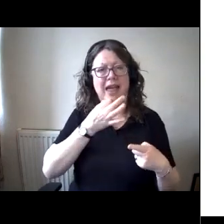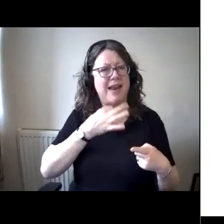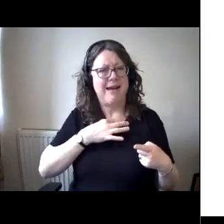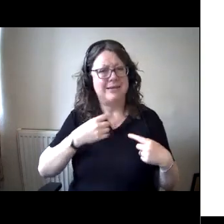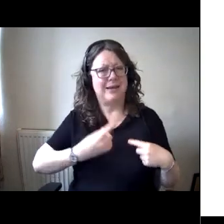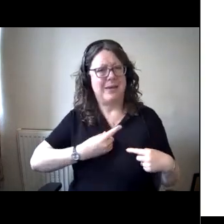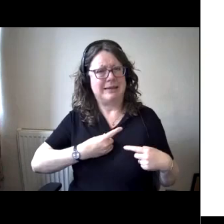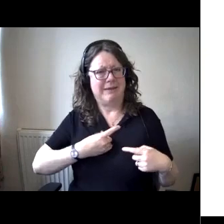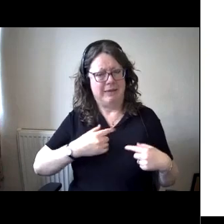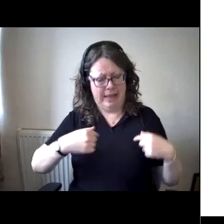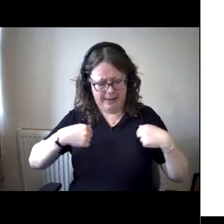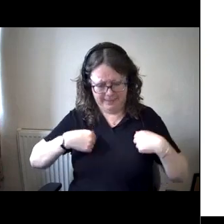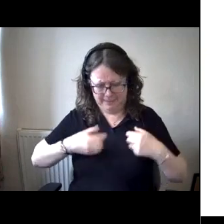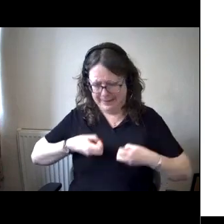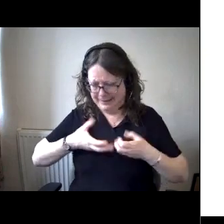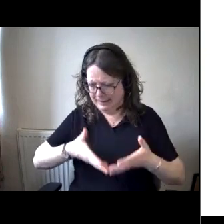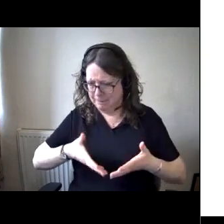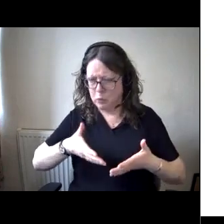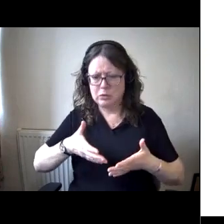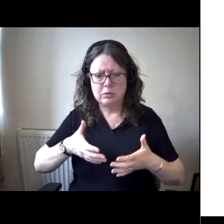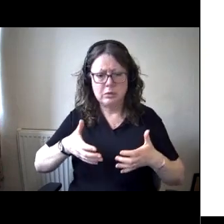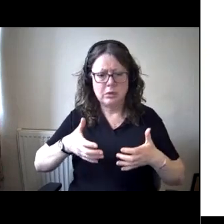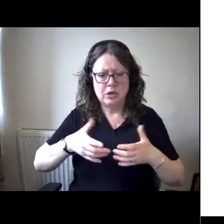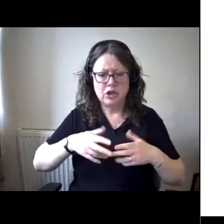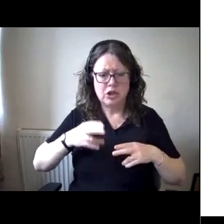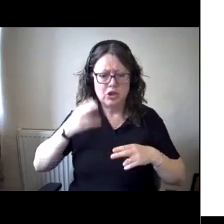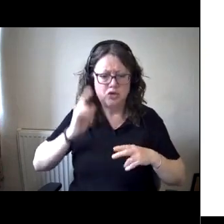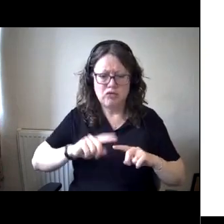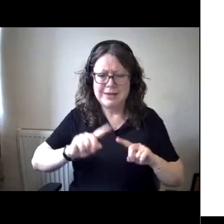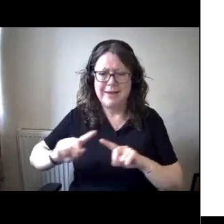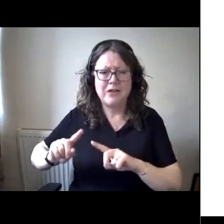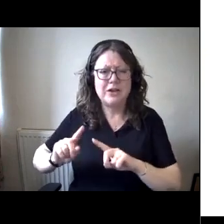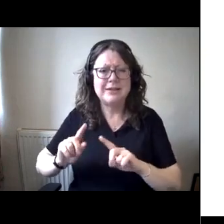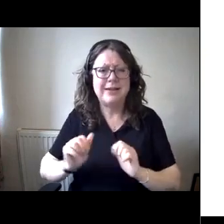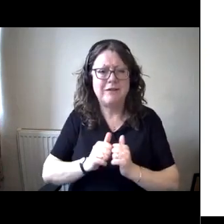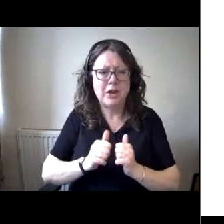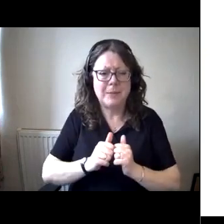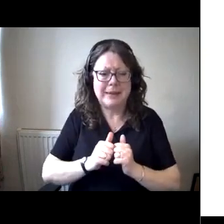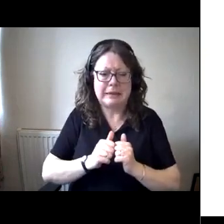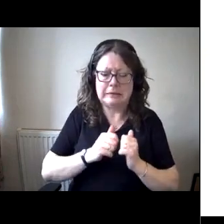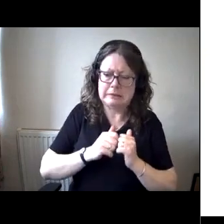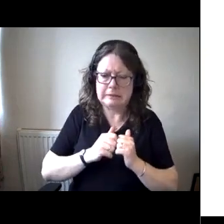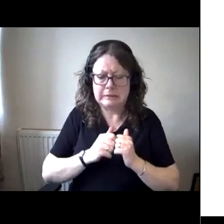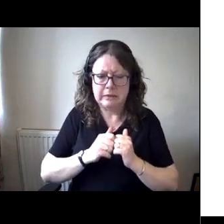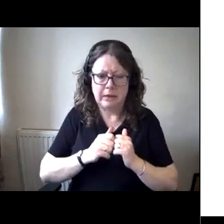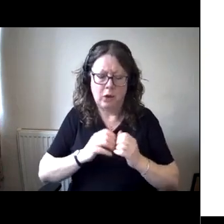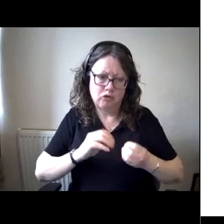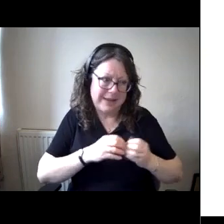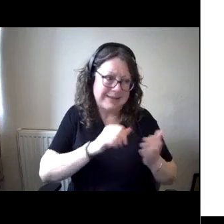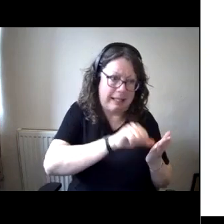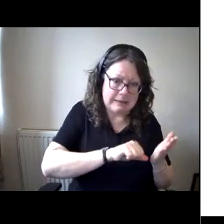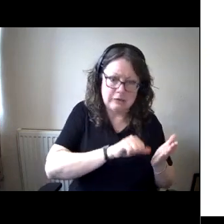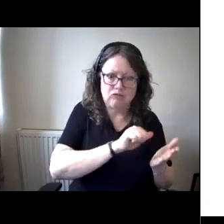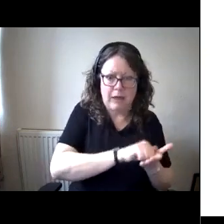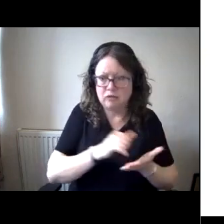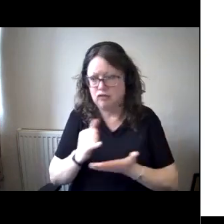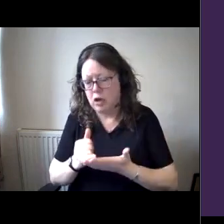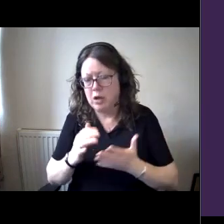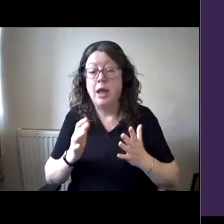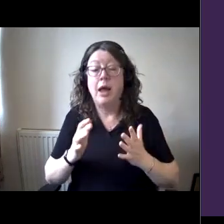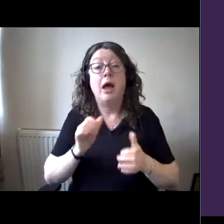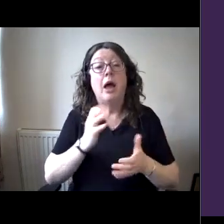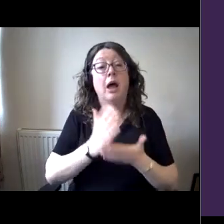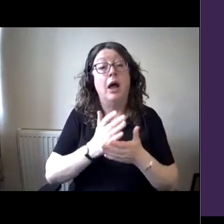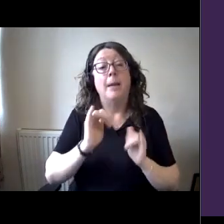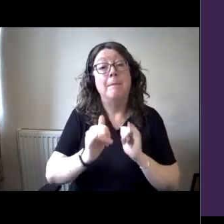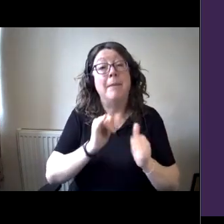neurodiverse affirming, and trying to maybe list the things that are and the things that aren't in my head, a better question to ask might